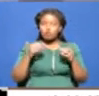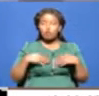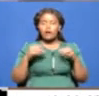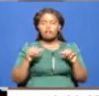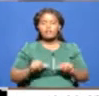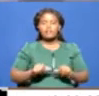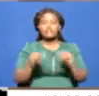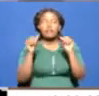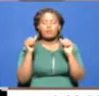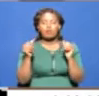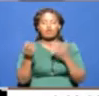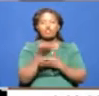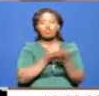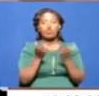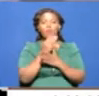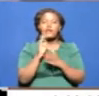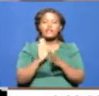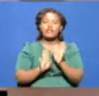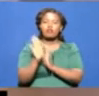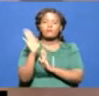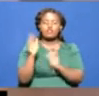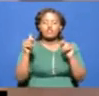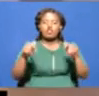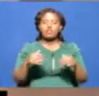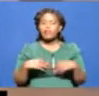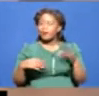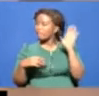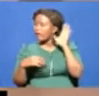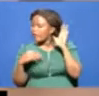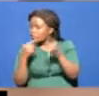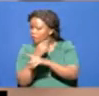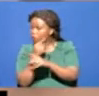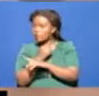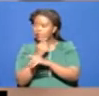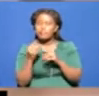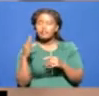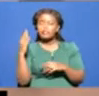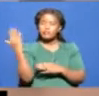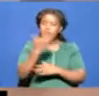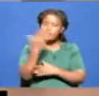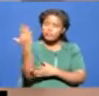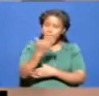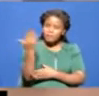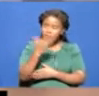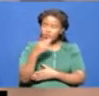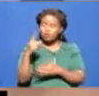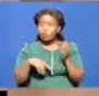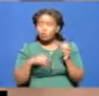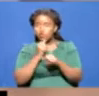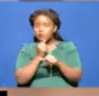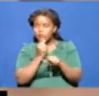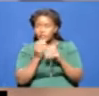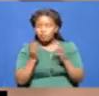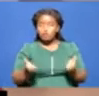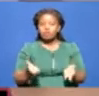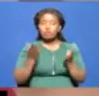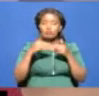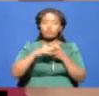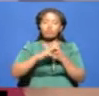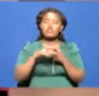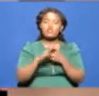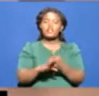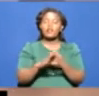development. And today we have heard from different speakers about what needs to be done to enhance engineering fraternity here in Kenya. Right now, I'm